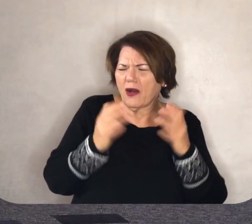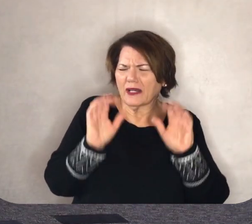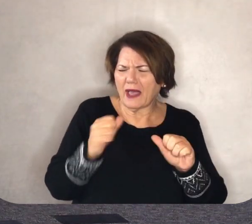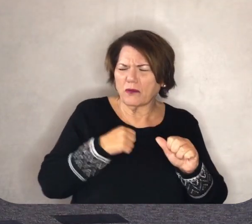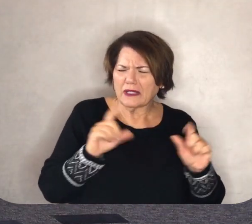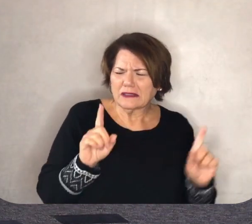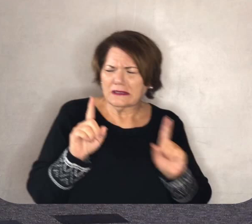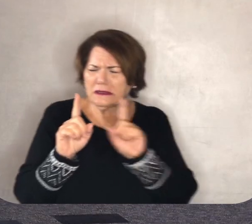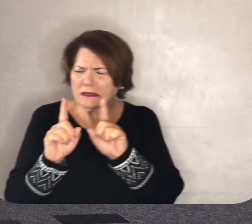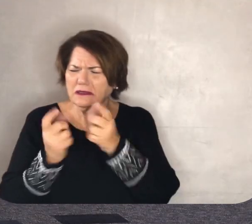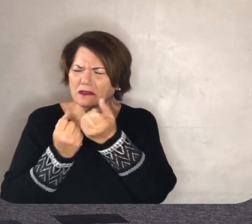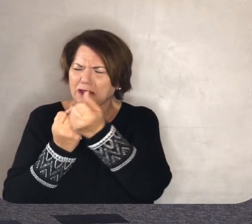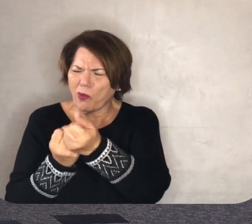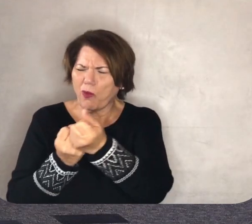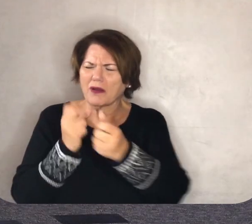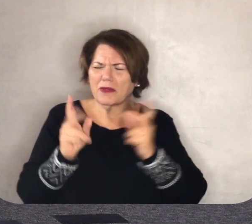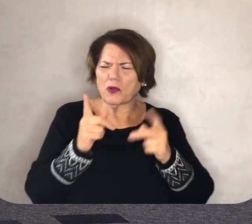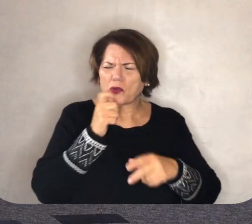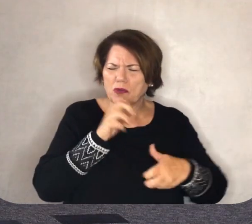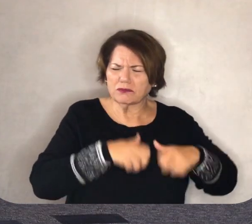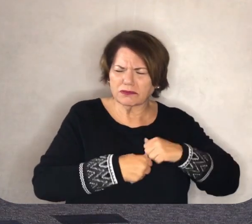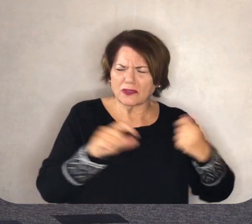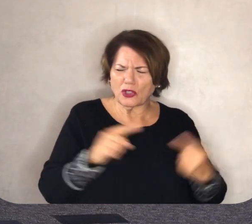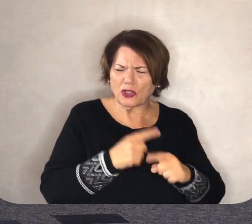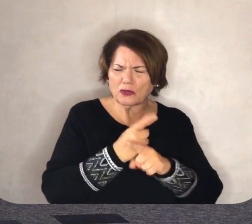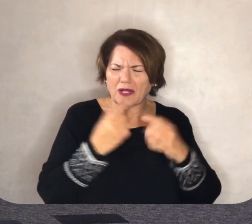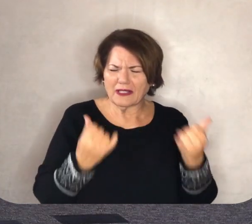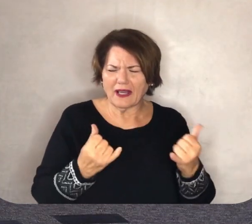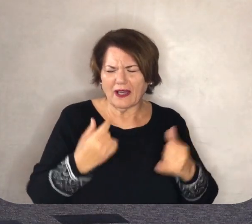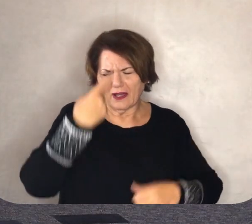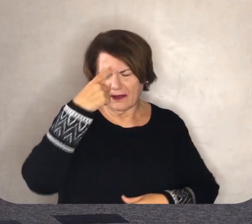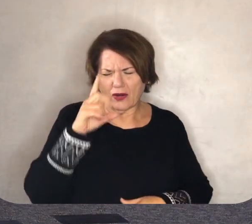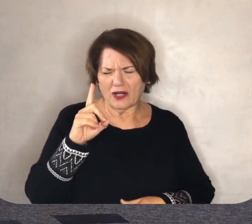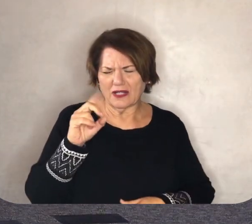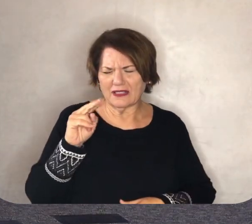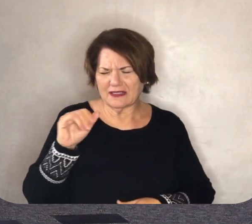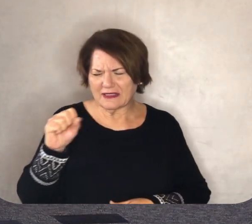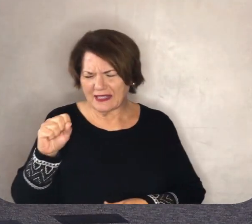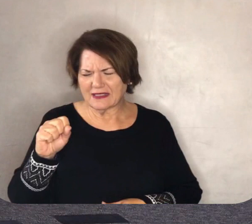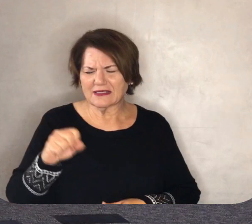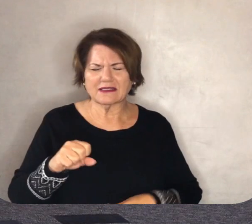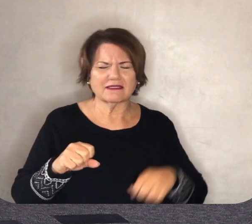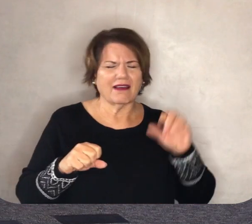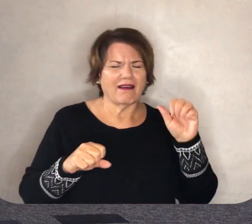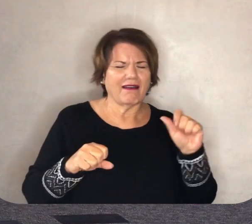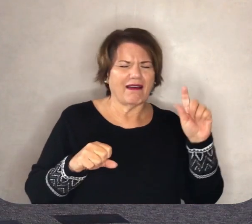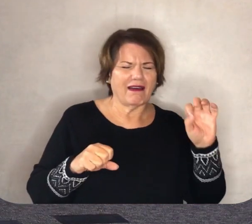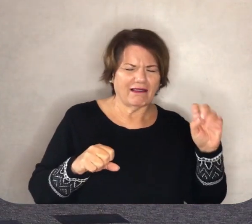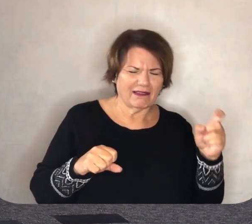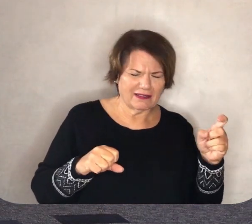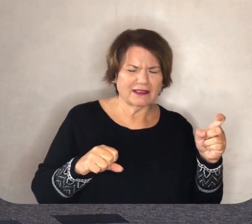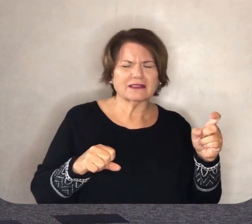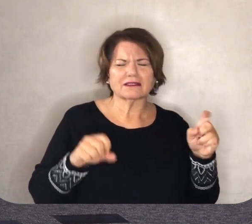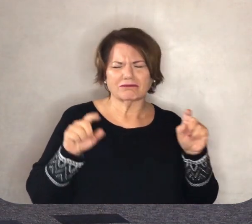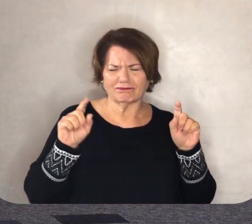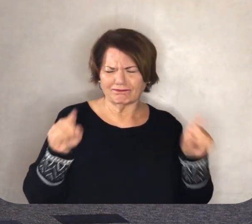grieving in this time. And for Dennis and Alec and for others in our church who are dealing with